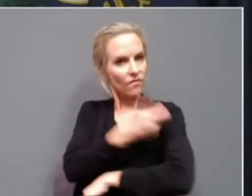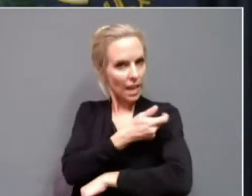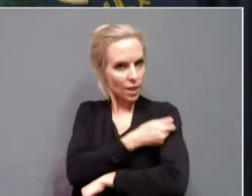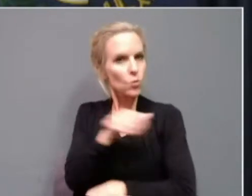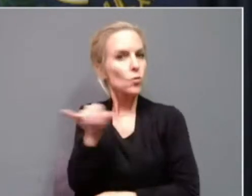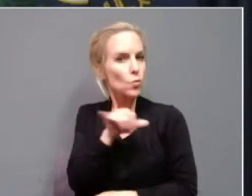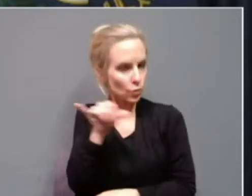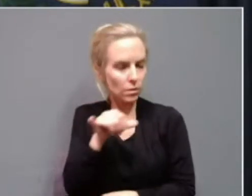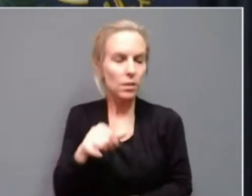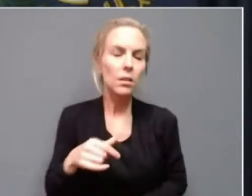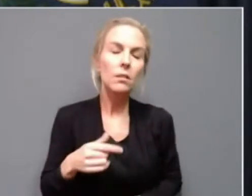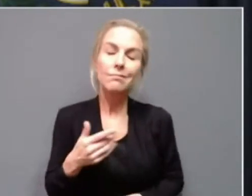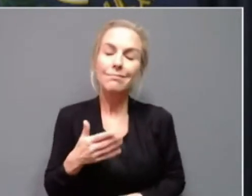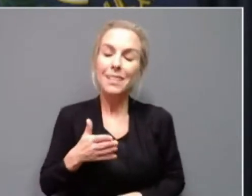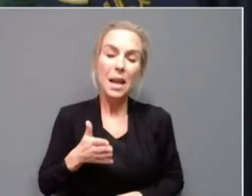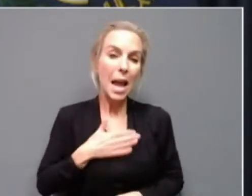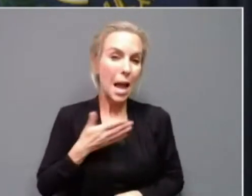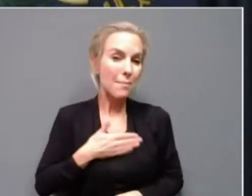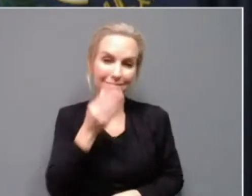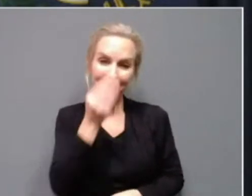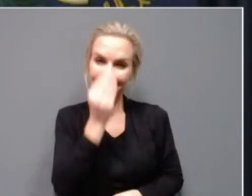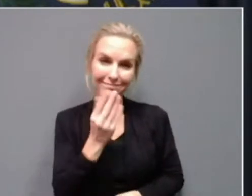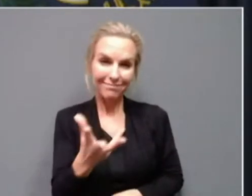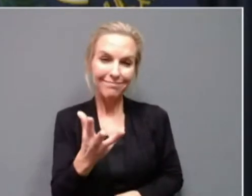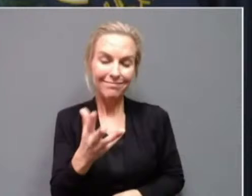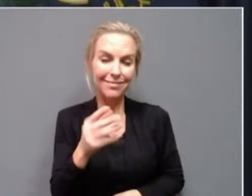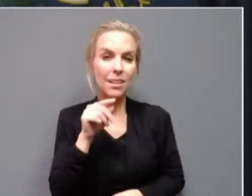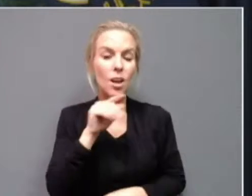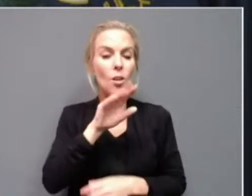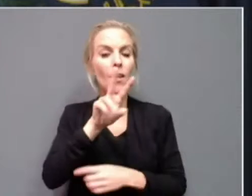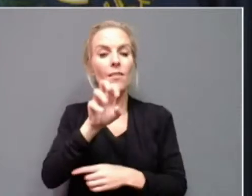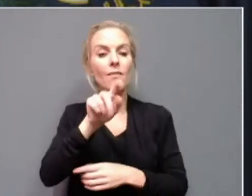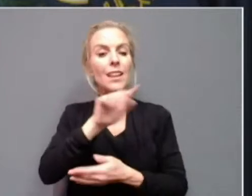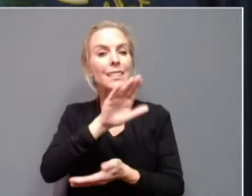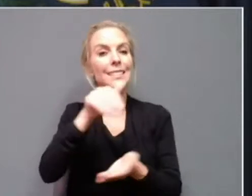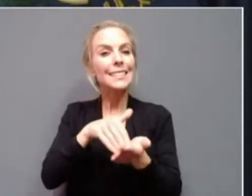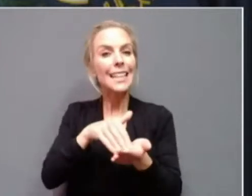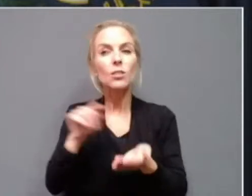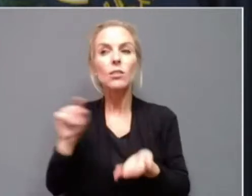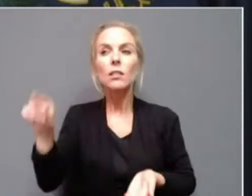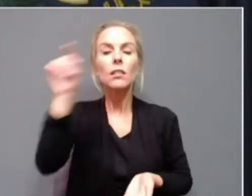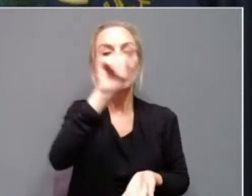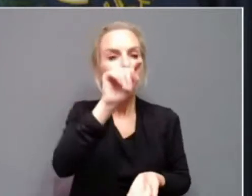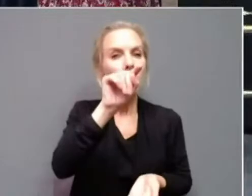I'm happy to tell you today, across our veteran centers, our veterans, we are at